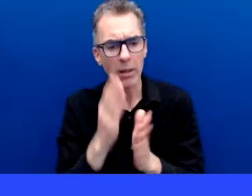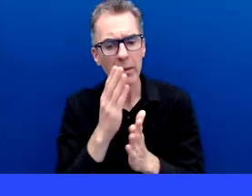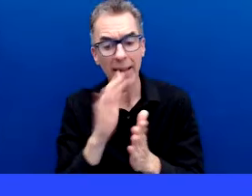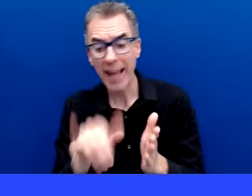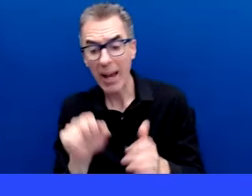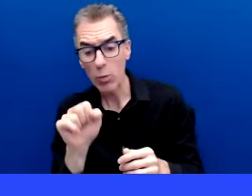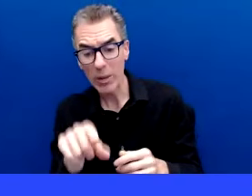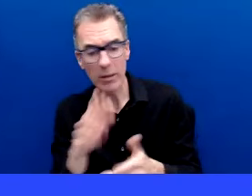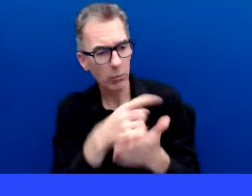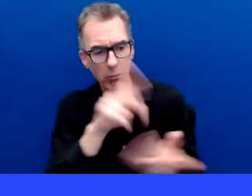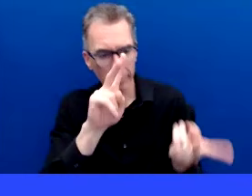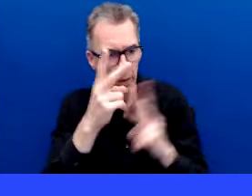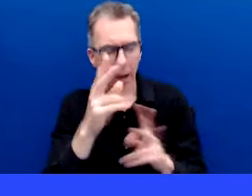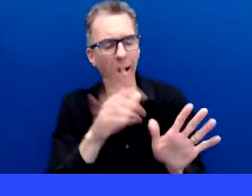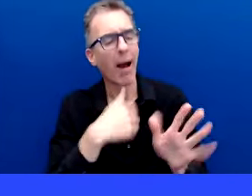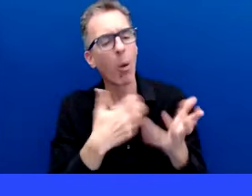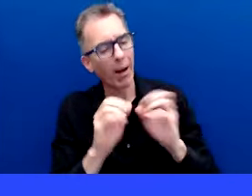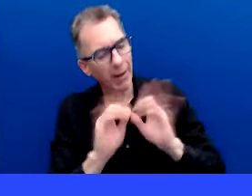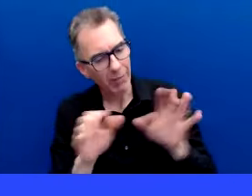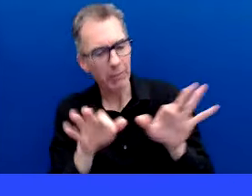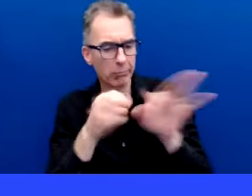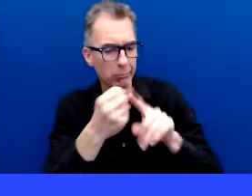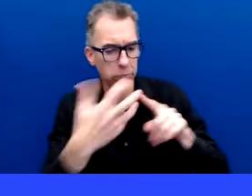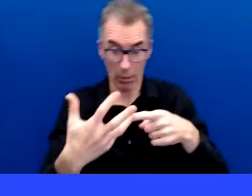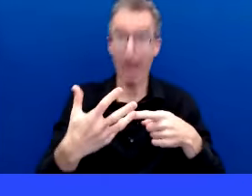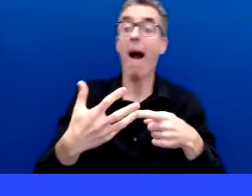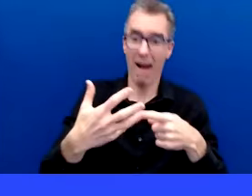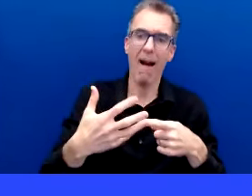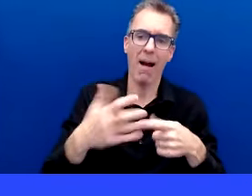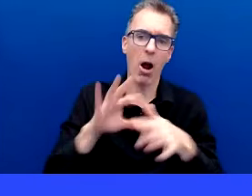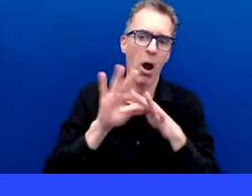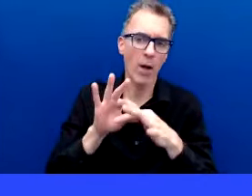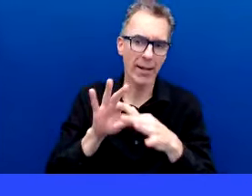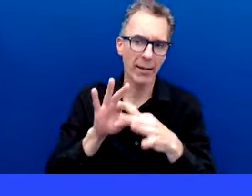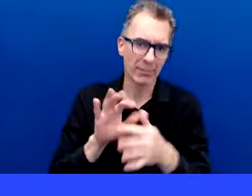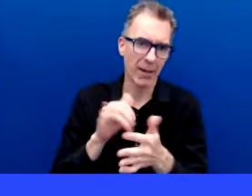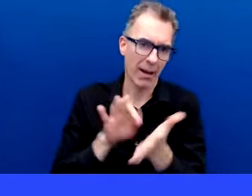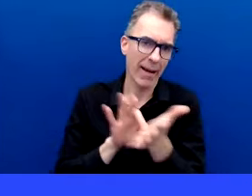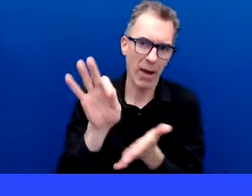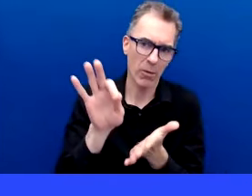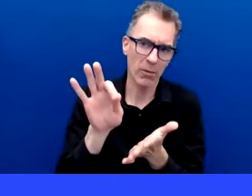let me clarify what I meant by that. That would be considered a content-focused announcement.